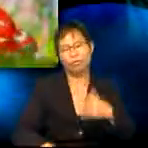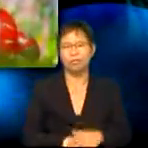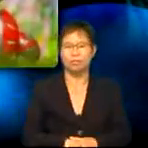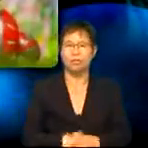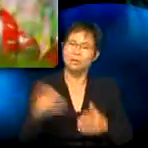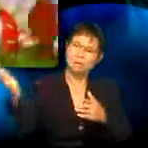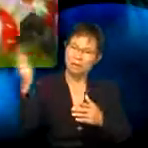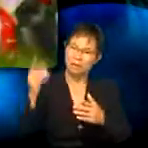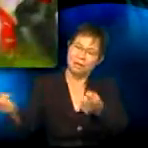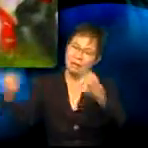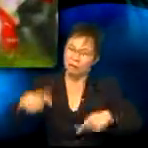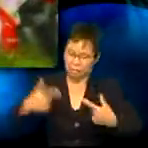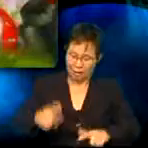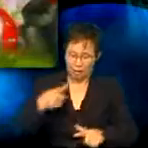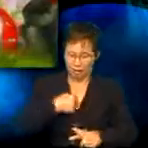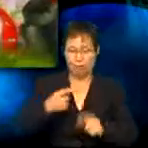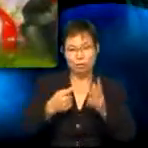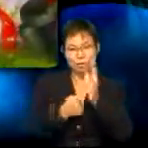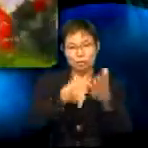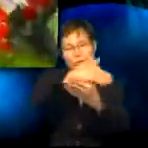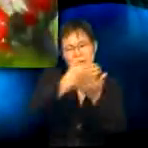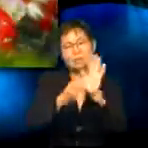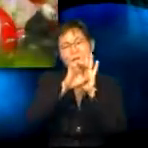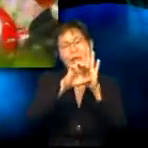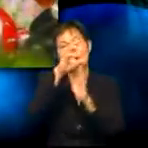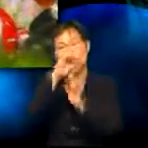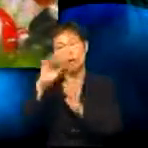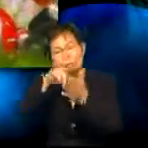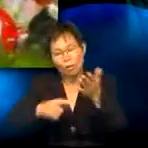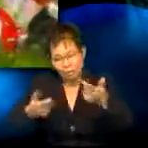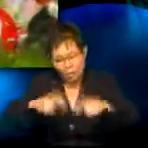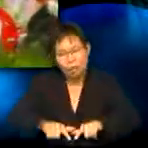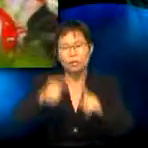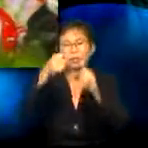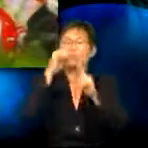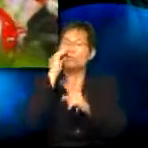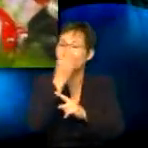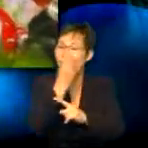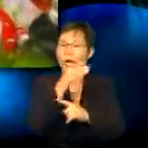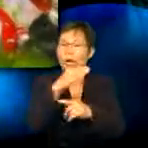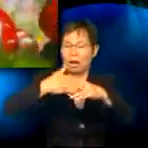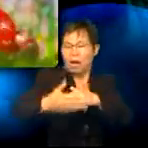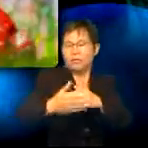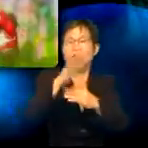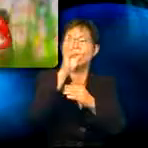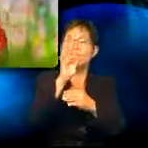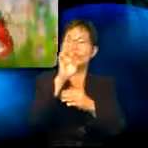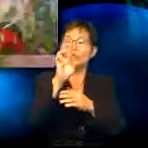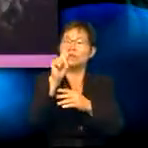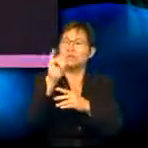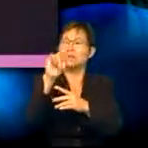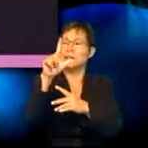Come, let me show you some examples of what happens to flowers after fertilization.